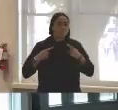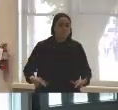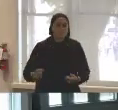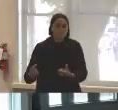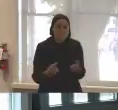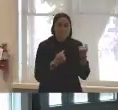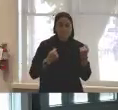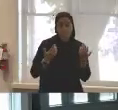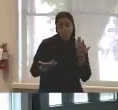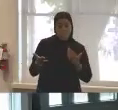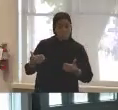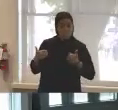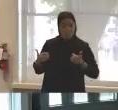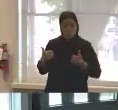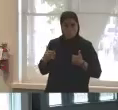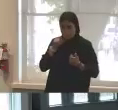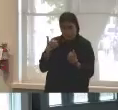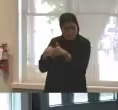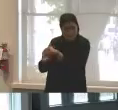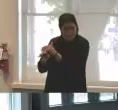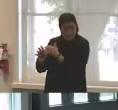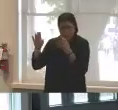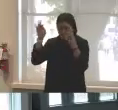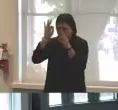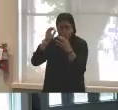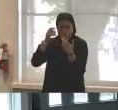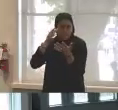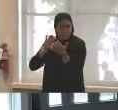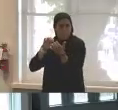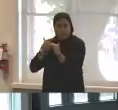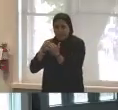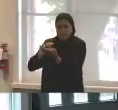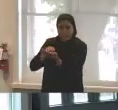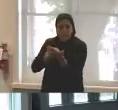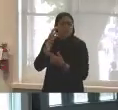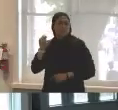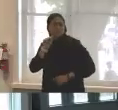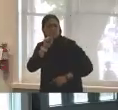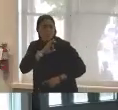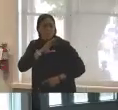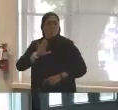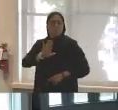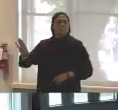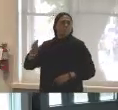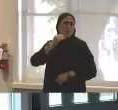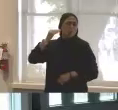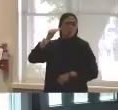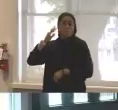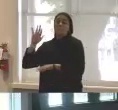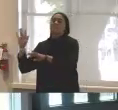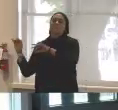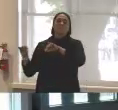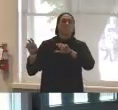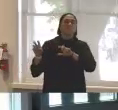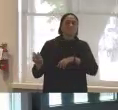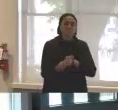where youth might not necessarily have access to or even learn much about being in Scarborough and versus back home. We were able to connect this with a lot